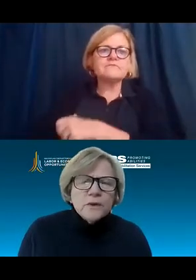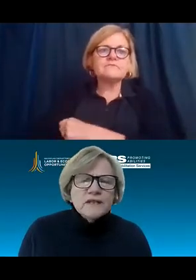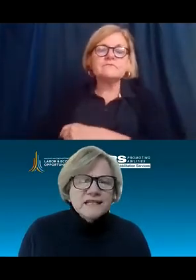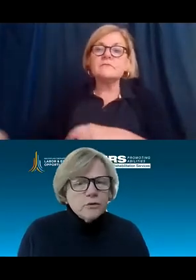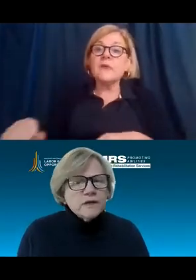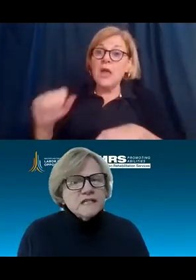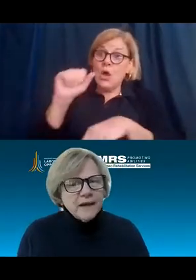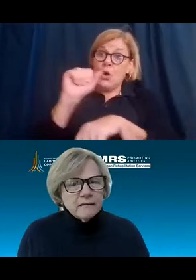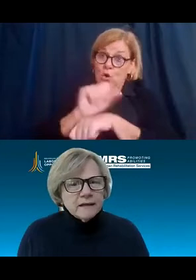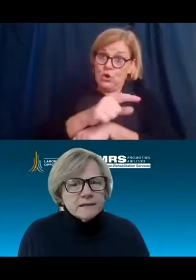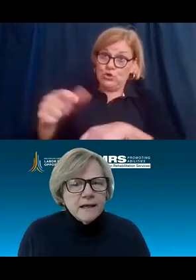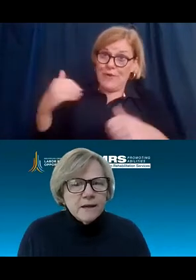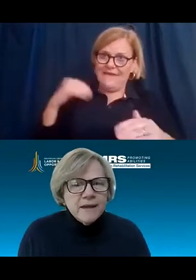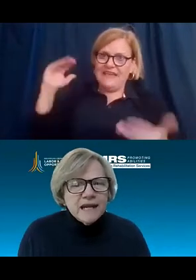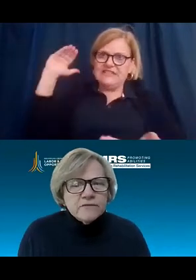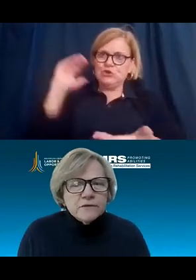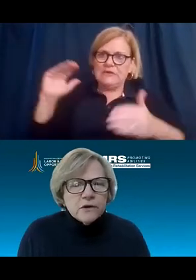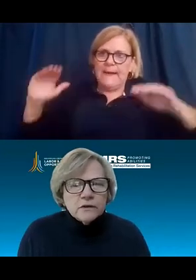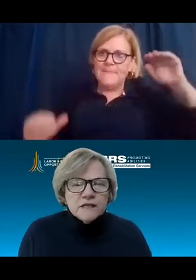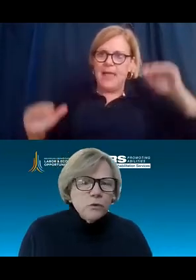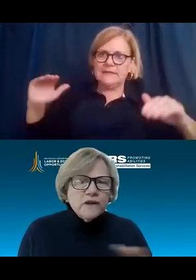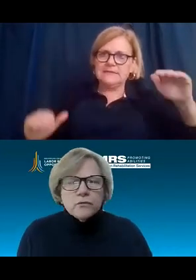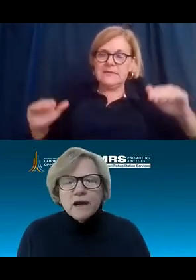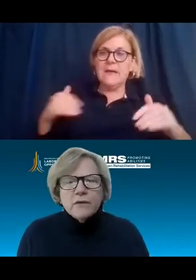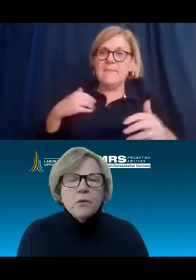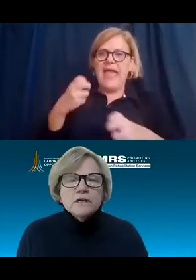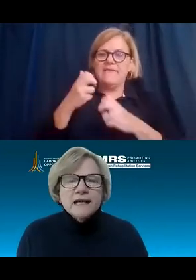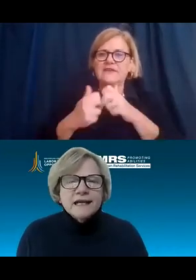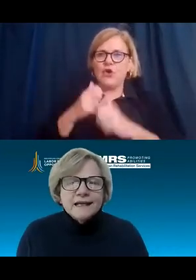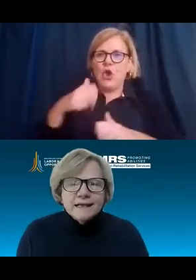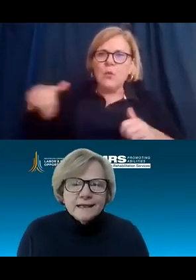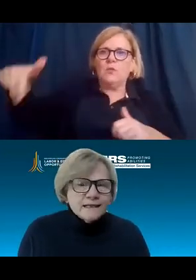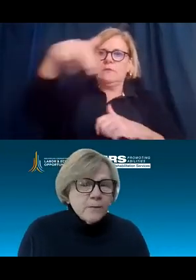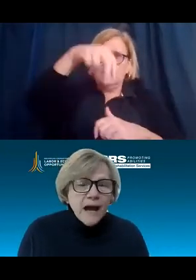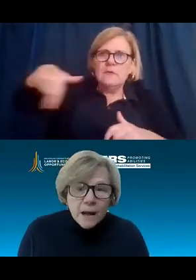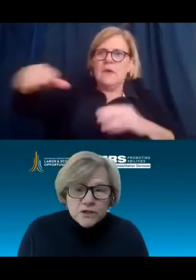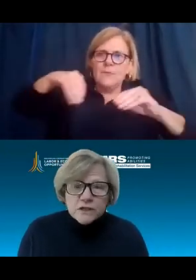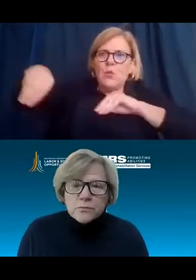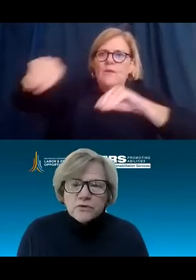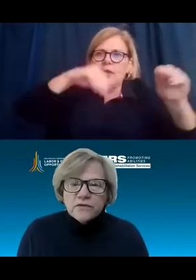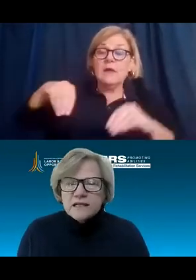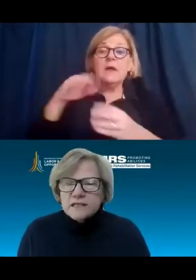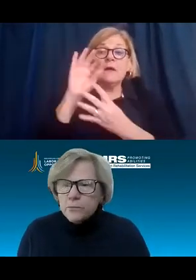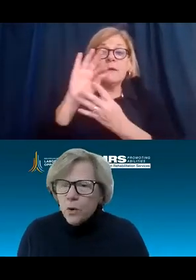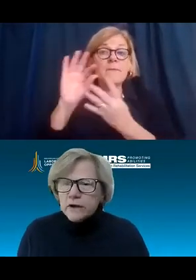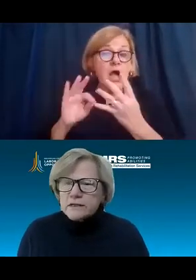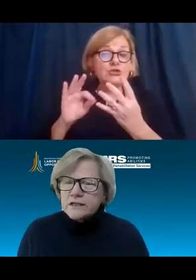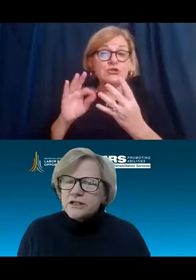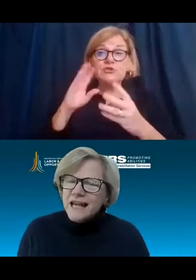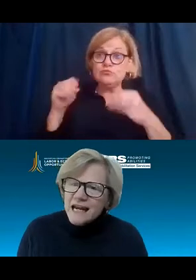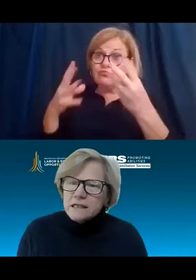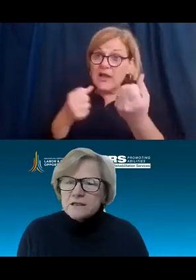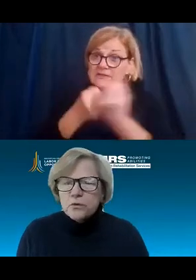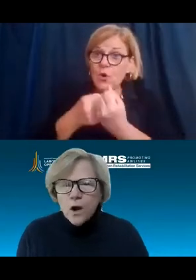Workers with decreased balance may have difficulty moving around the worksite. Some options provide support, such